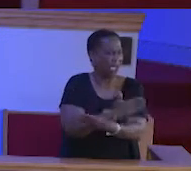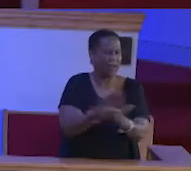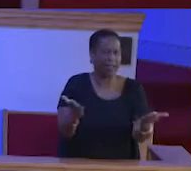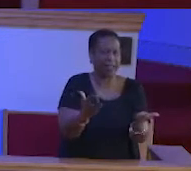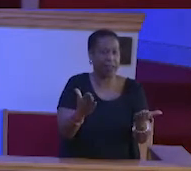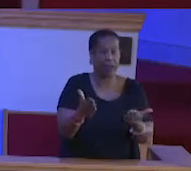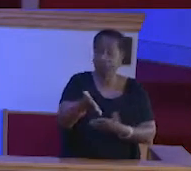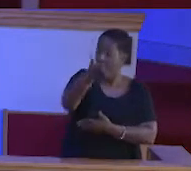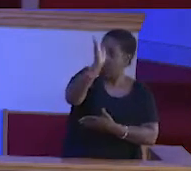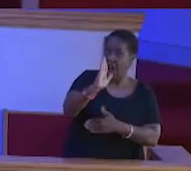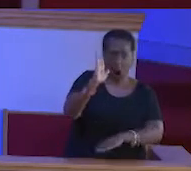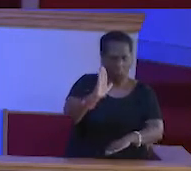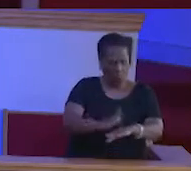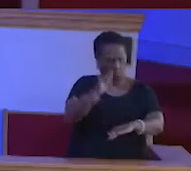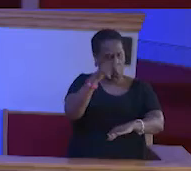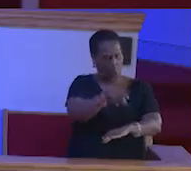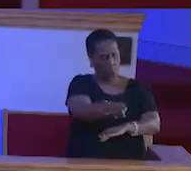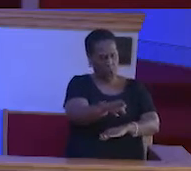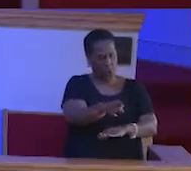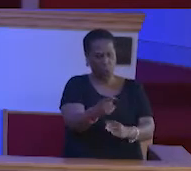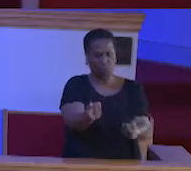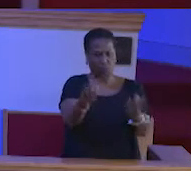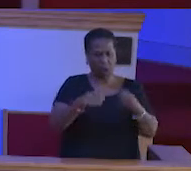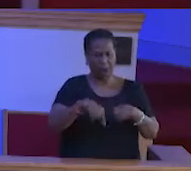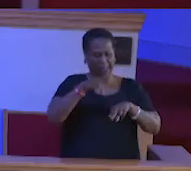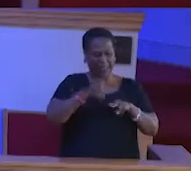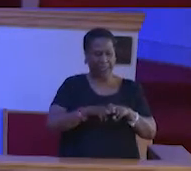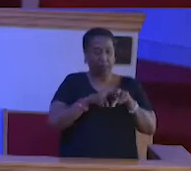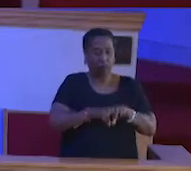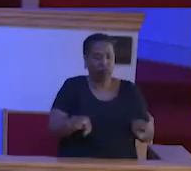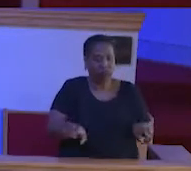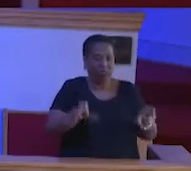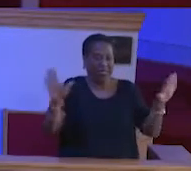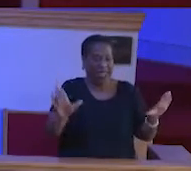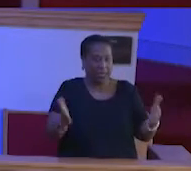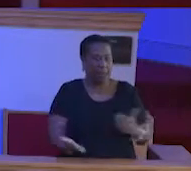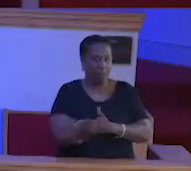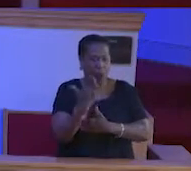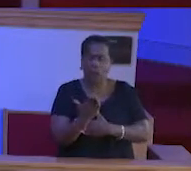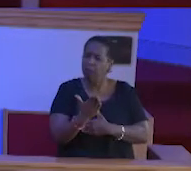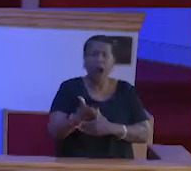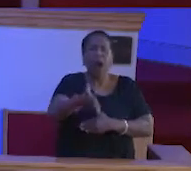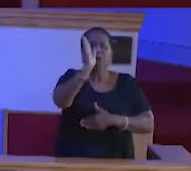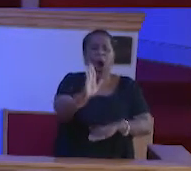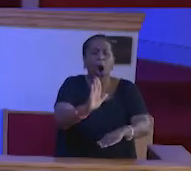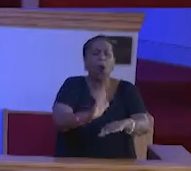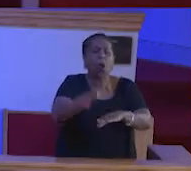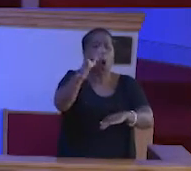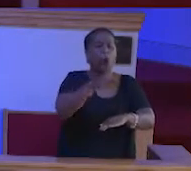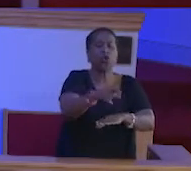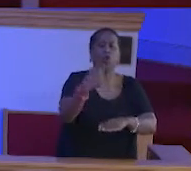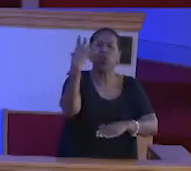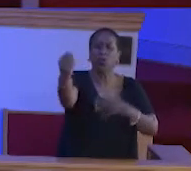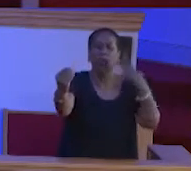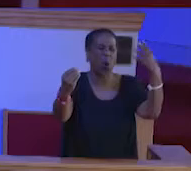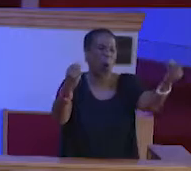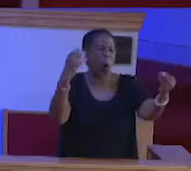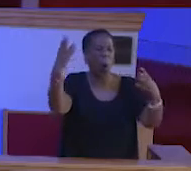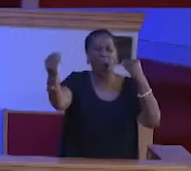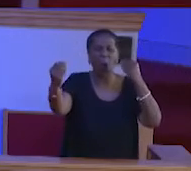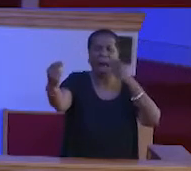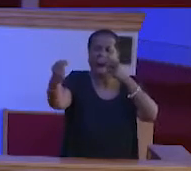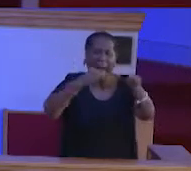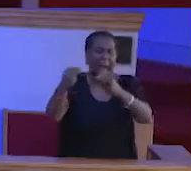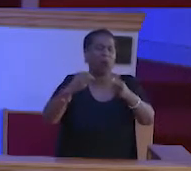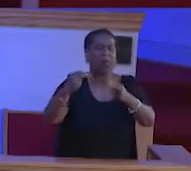God didn't call you to a pew on a Sunday morning, but he called you to go into the hedges and highways and